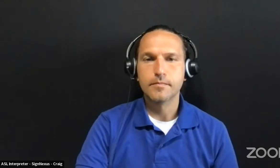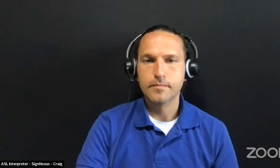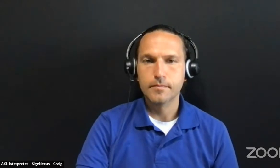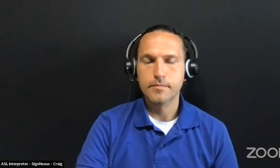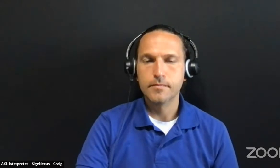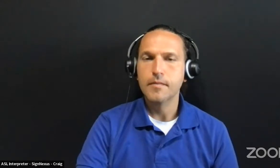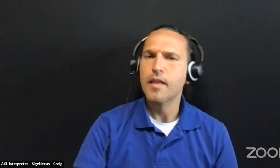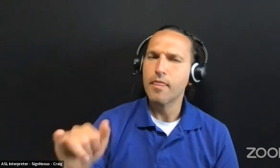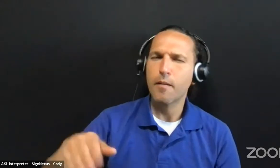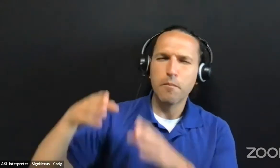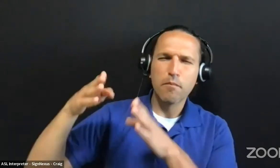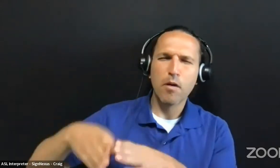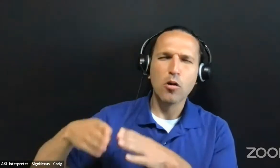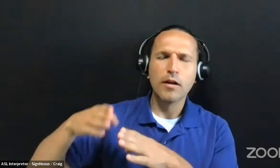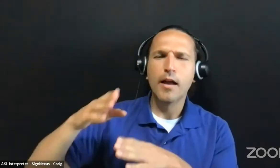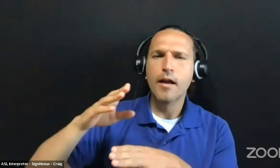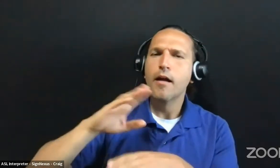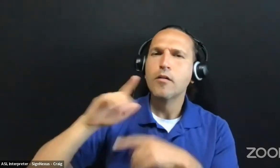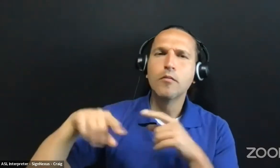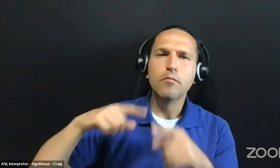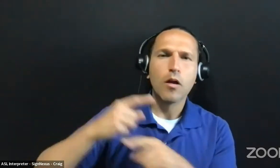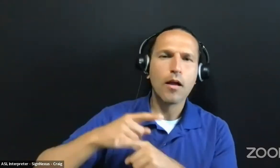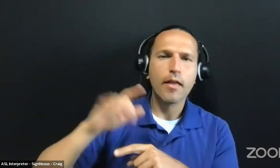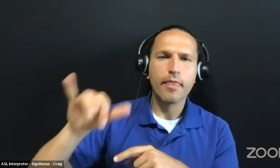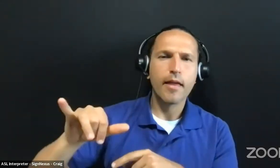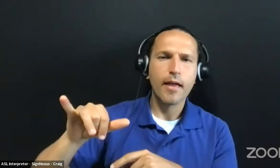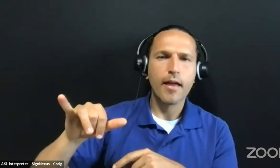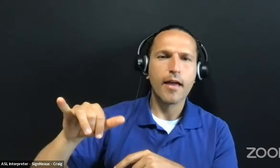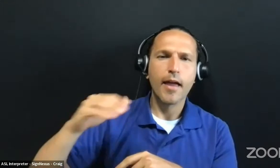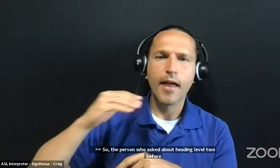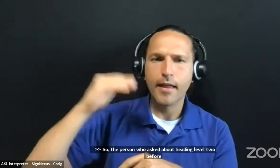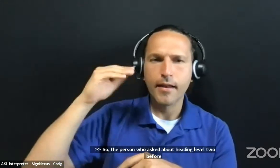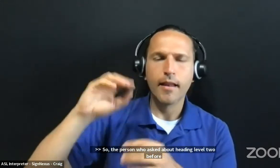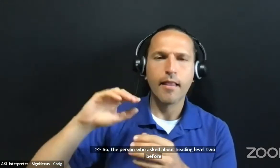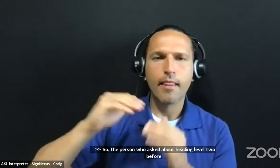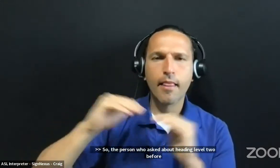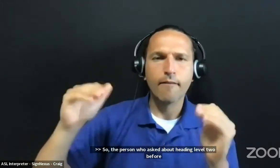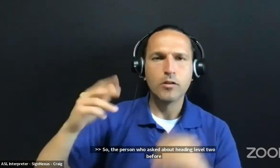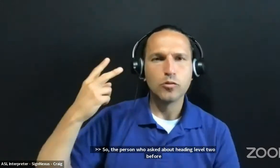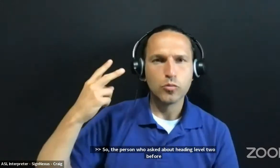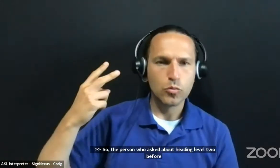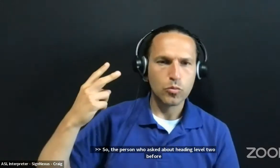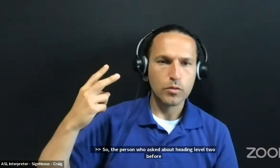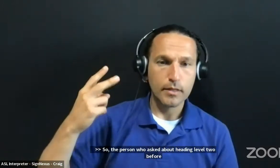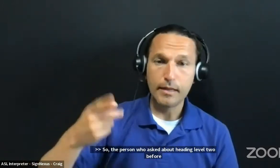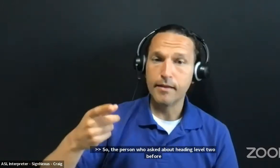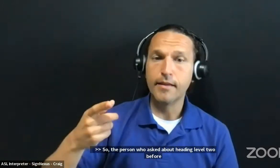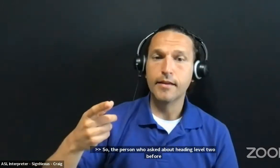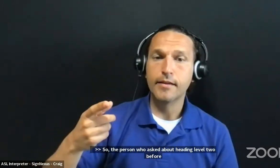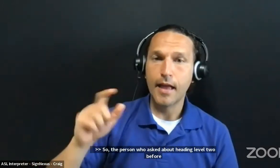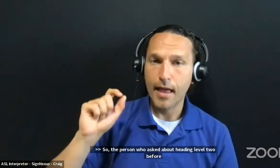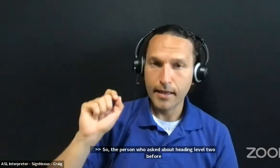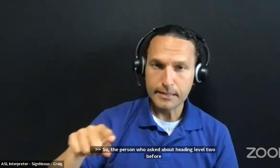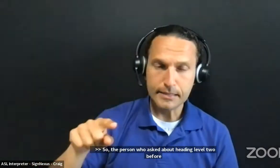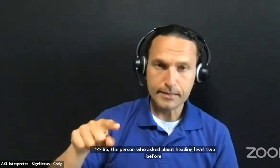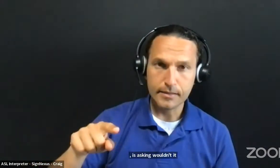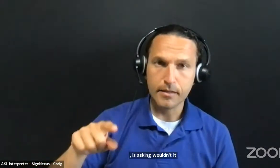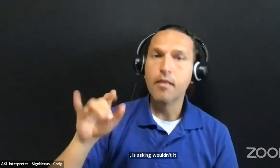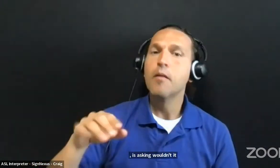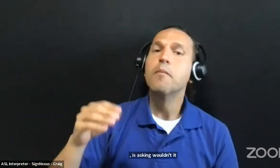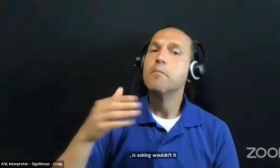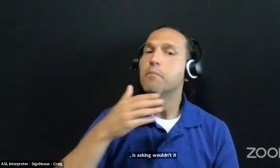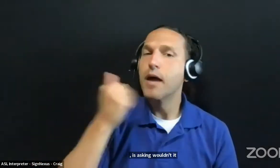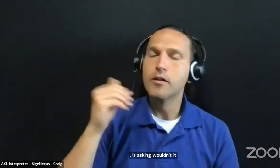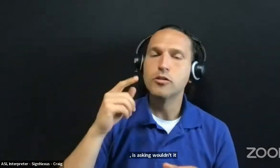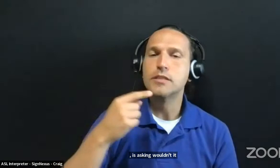So the person who asked about heading level 2 before is asking, wouldn't it be more productive